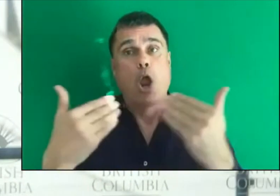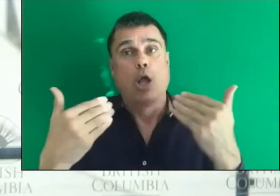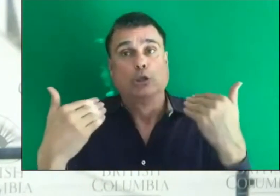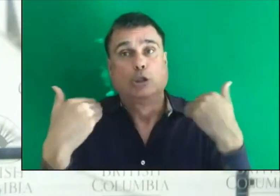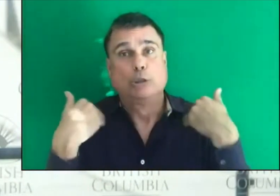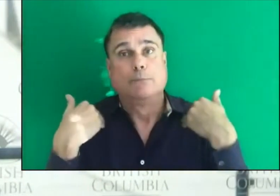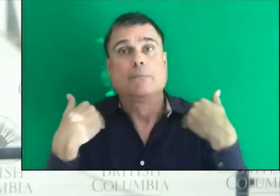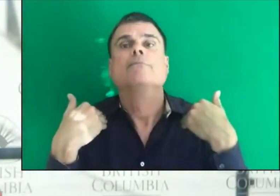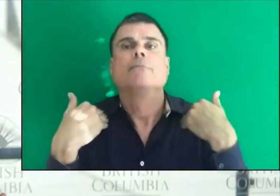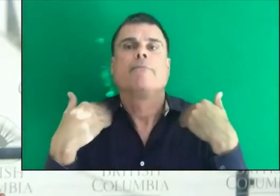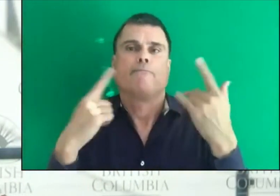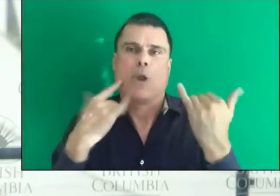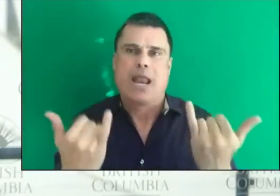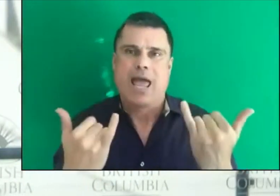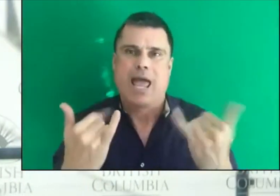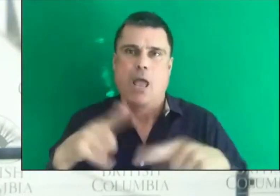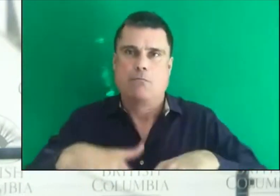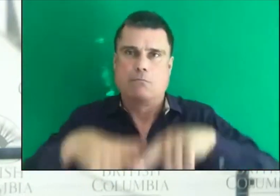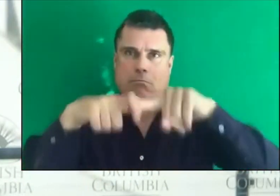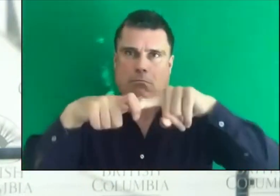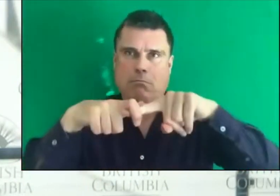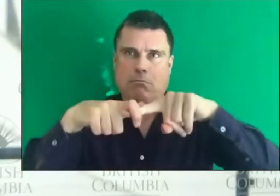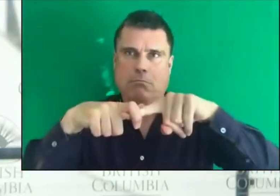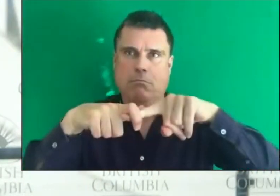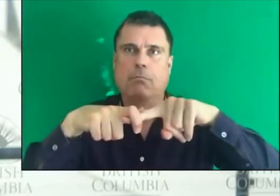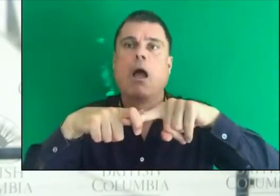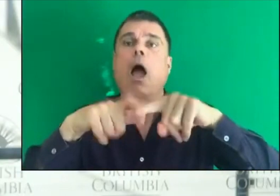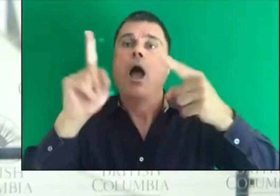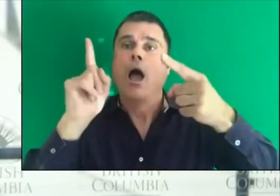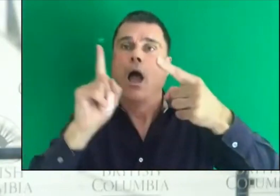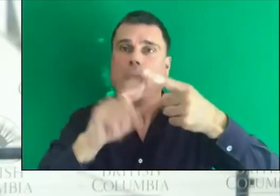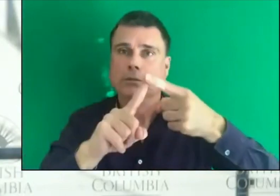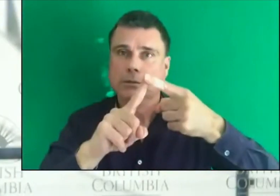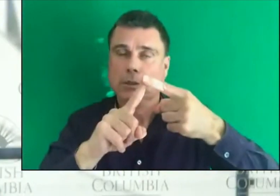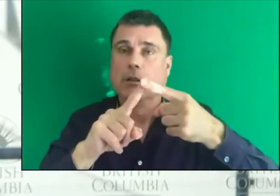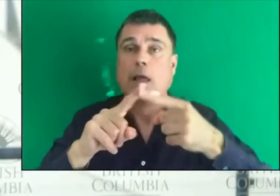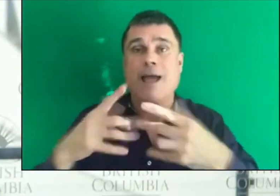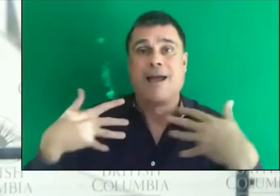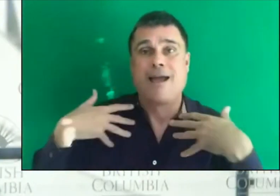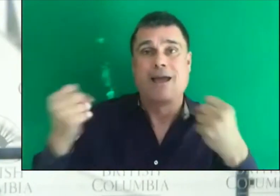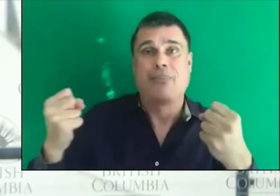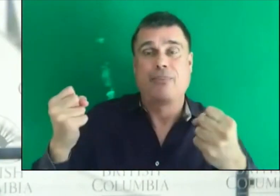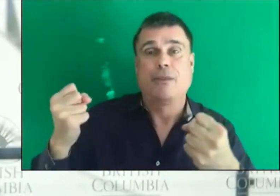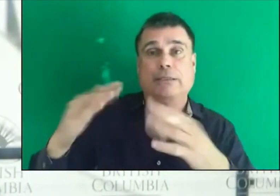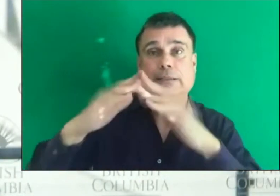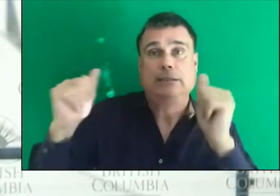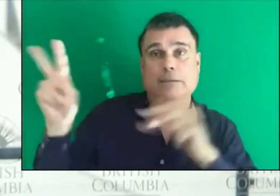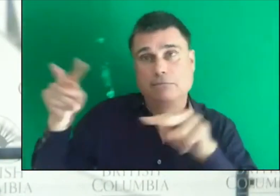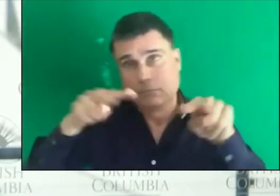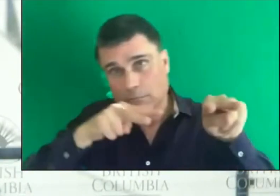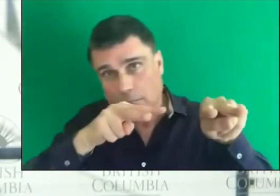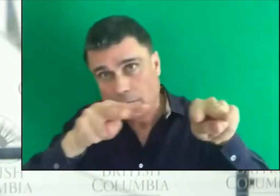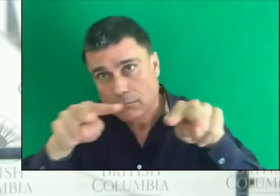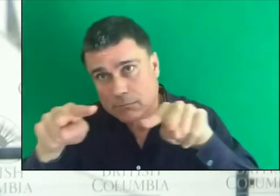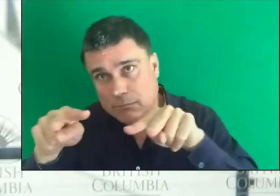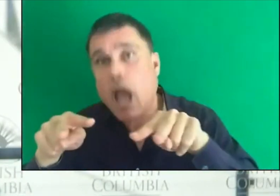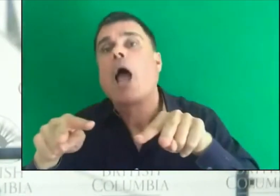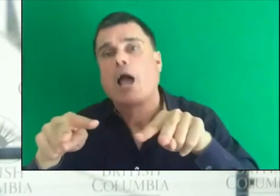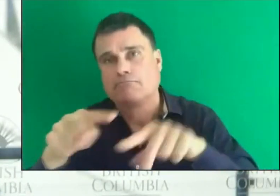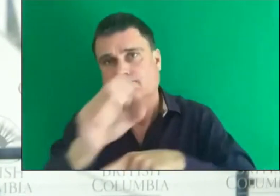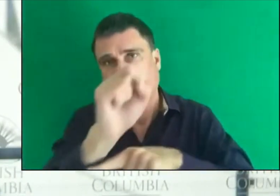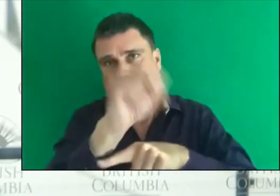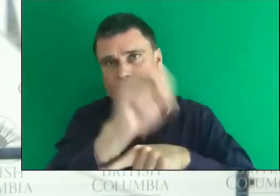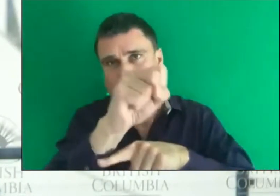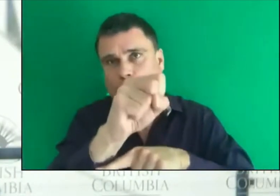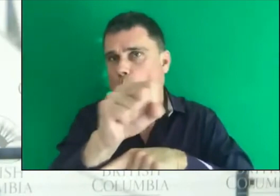separated from each other. It's those group activities that are done in the indoor setting that we're talking about. For some gyms or